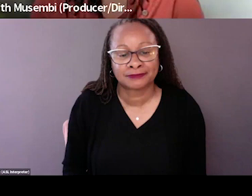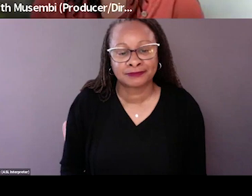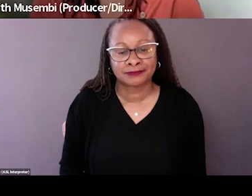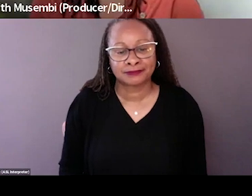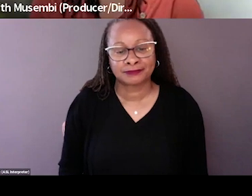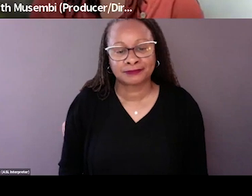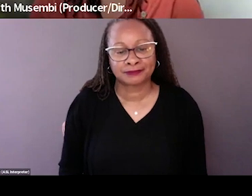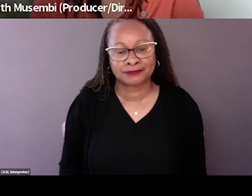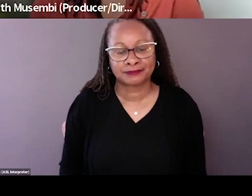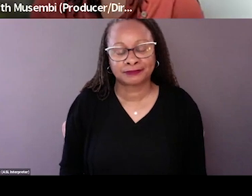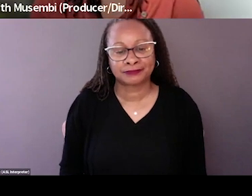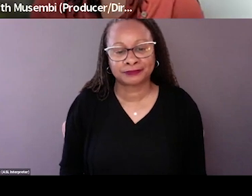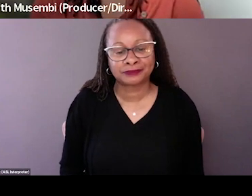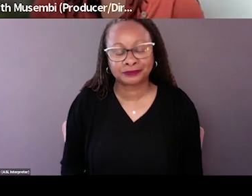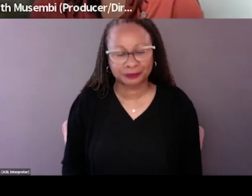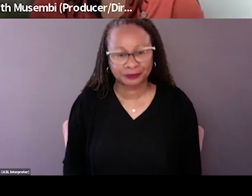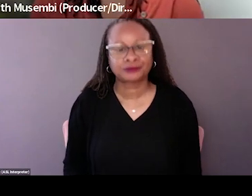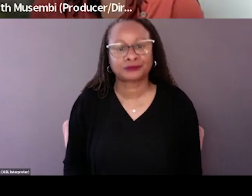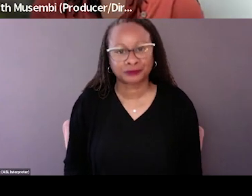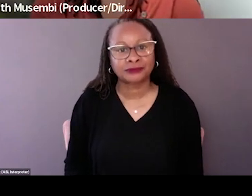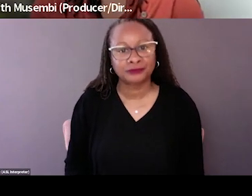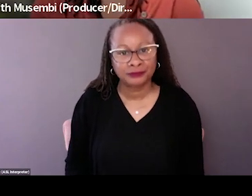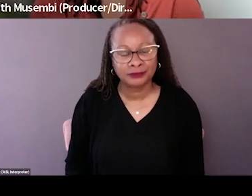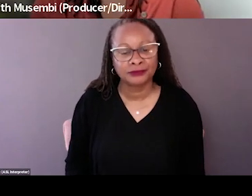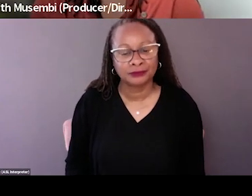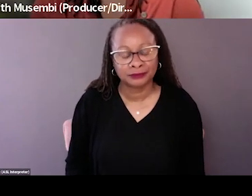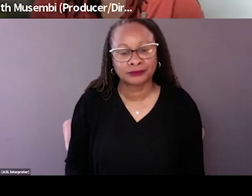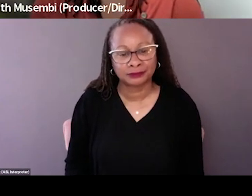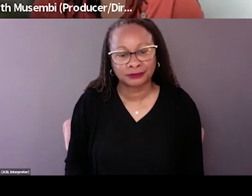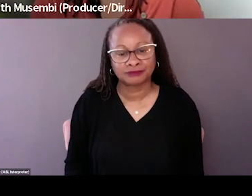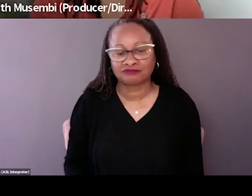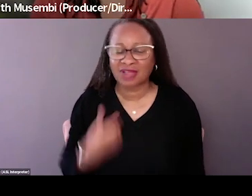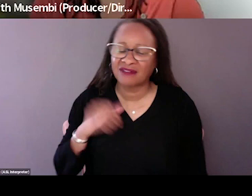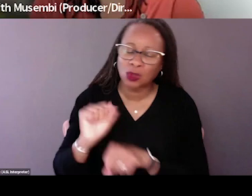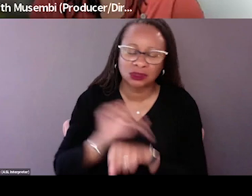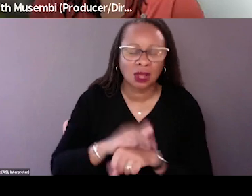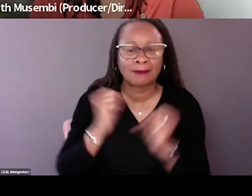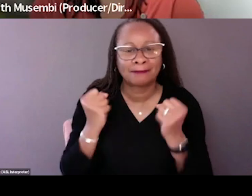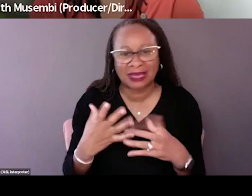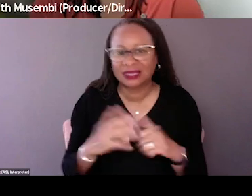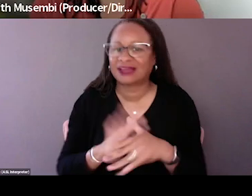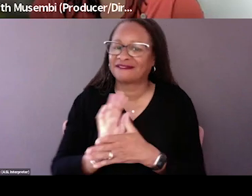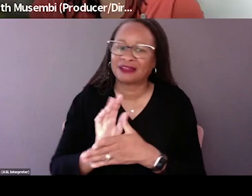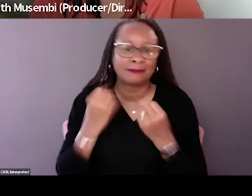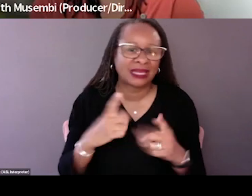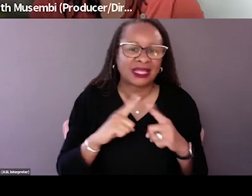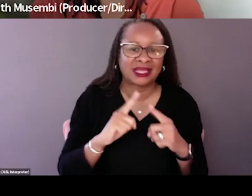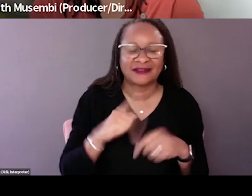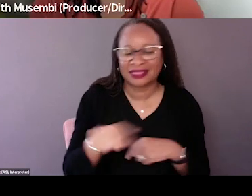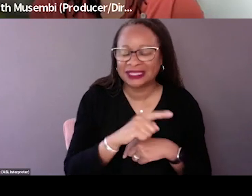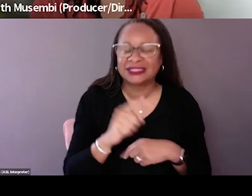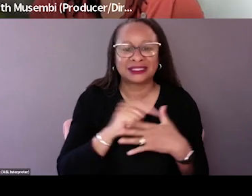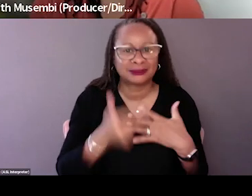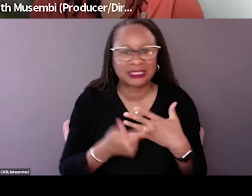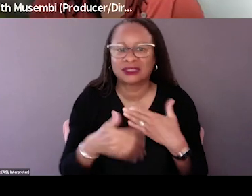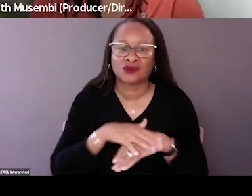I think that people will be, look, I've worked on many, I've filmed many of these species over the years, and